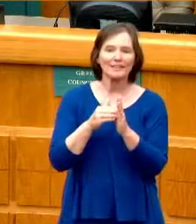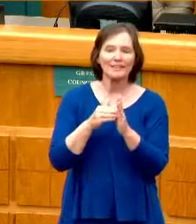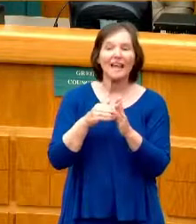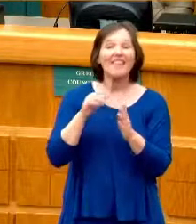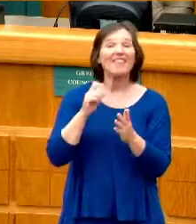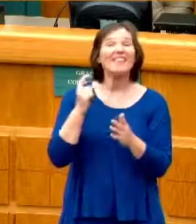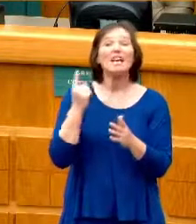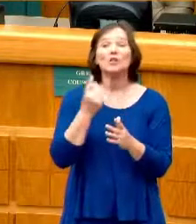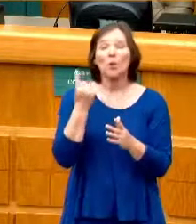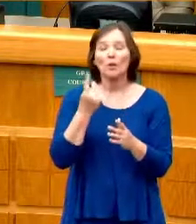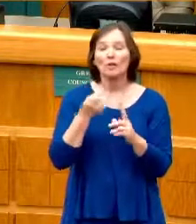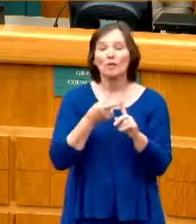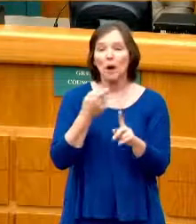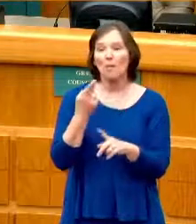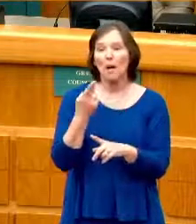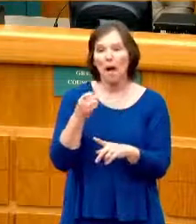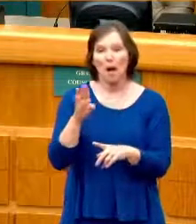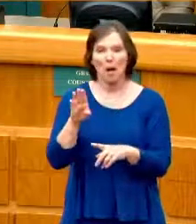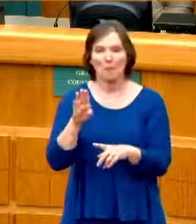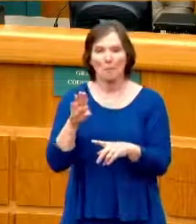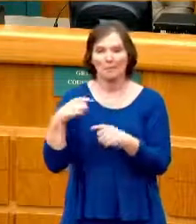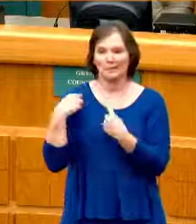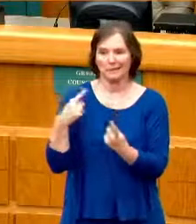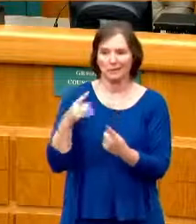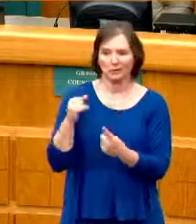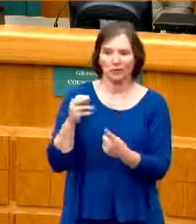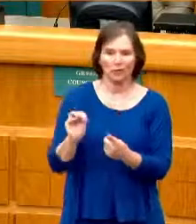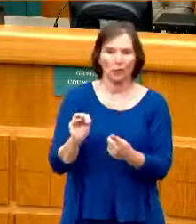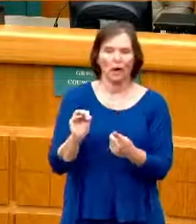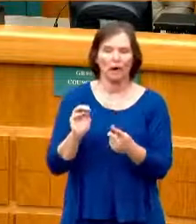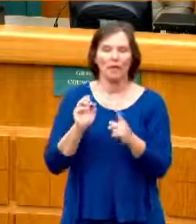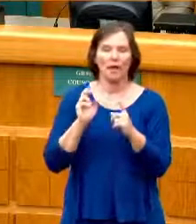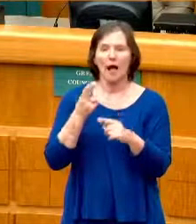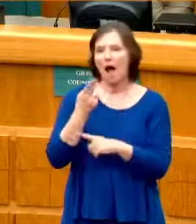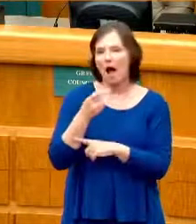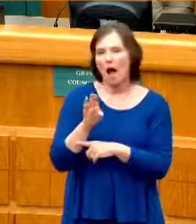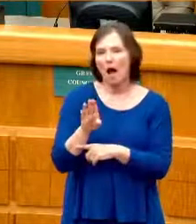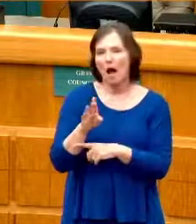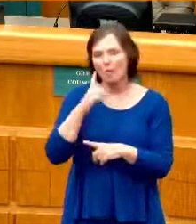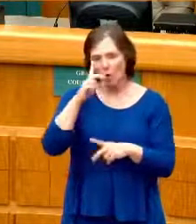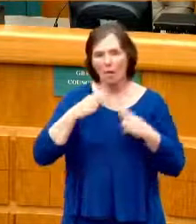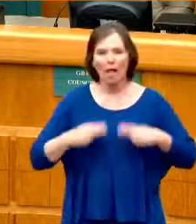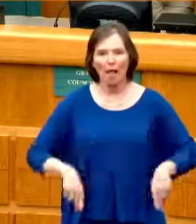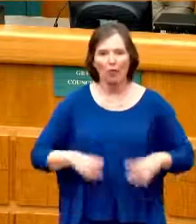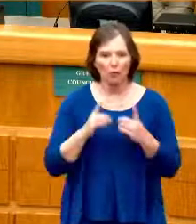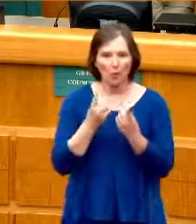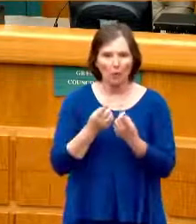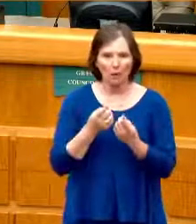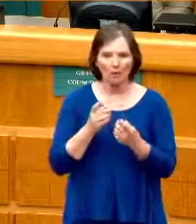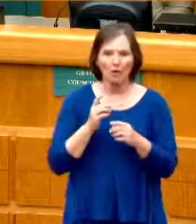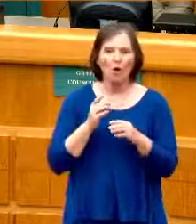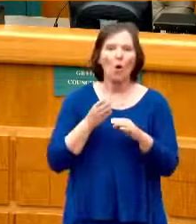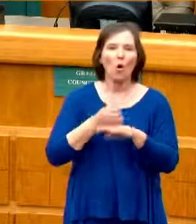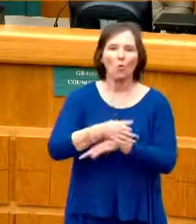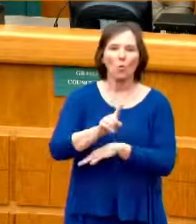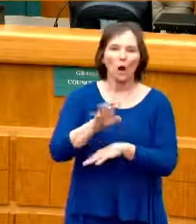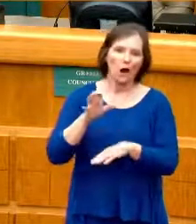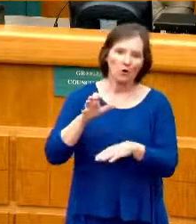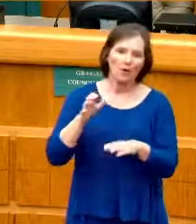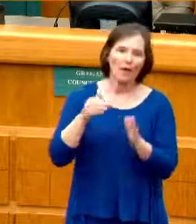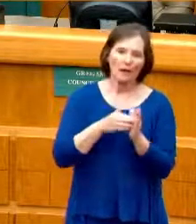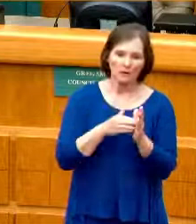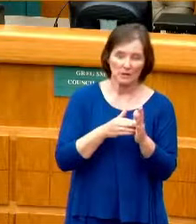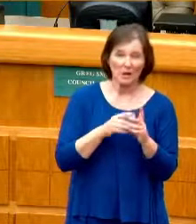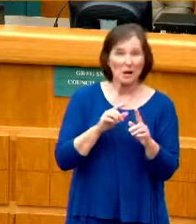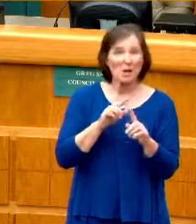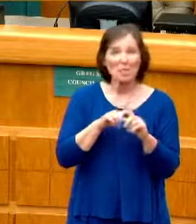provider. But we aren't done yet. There is still only around 25% of the population in Nueces